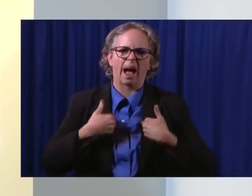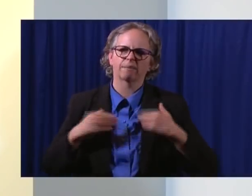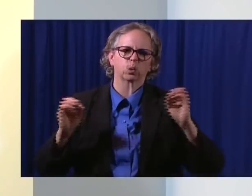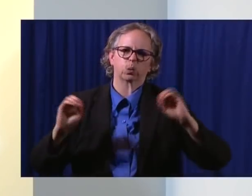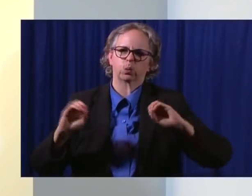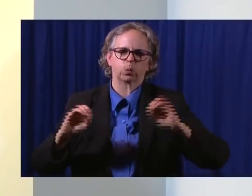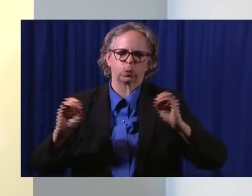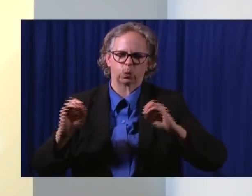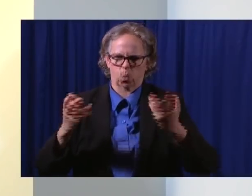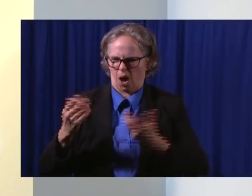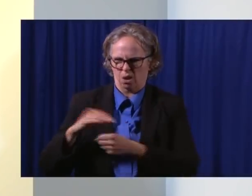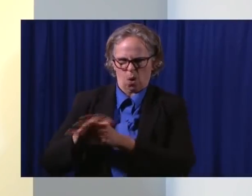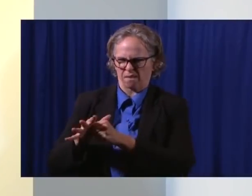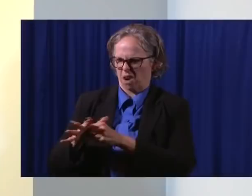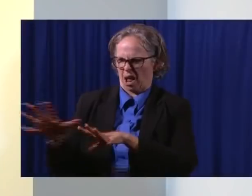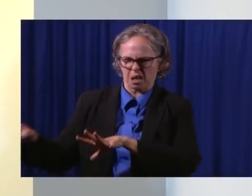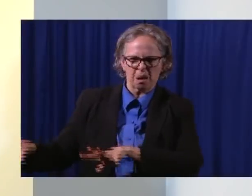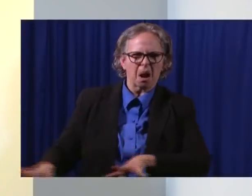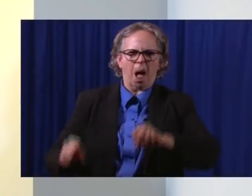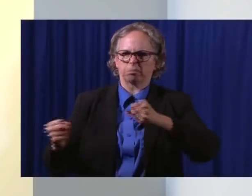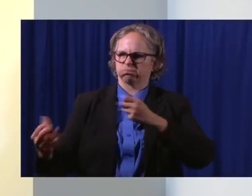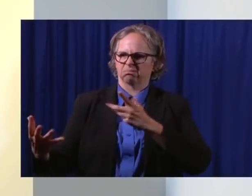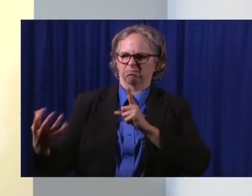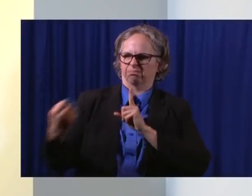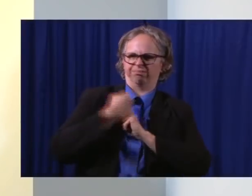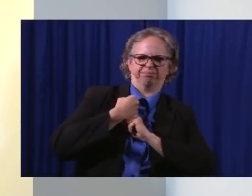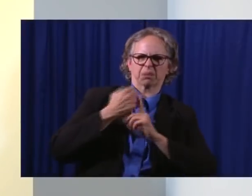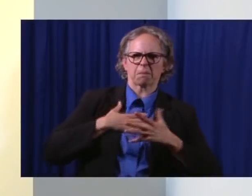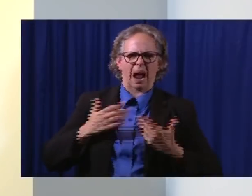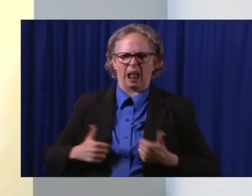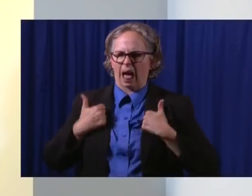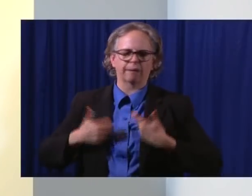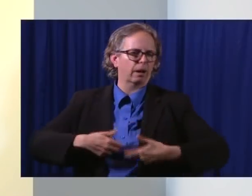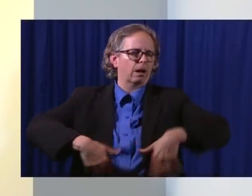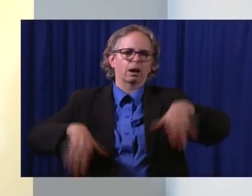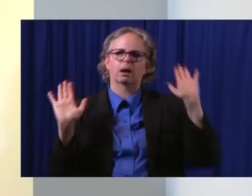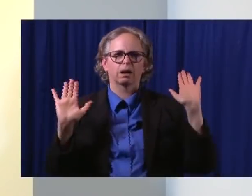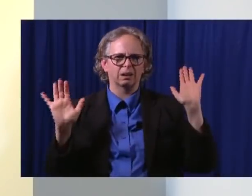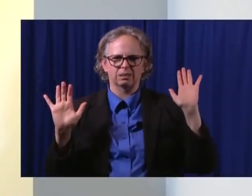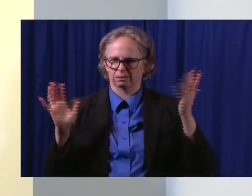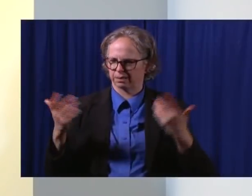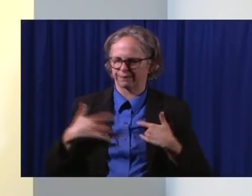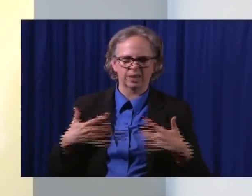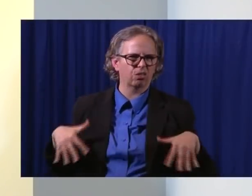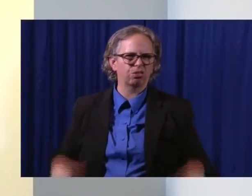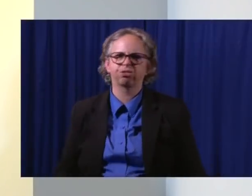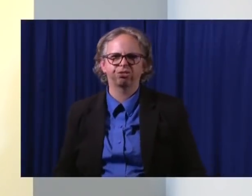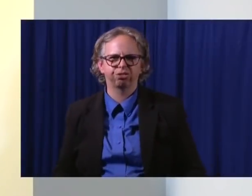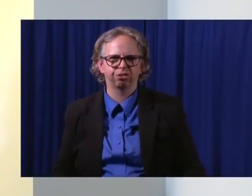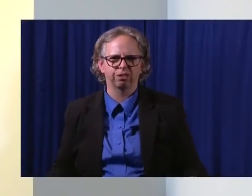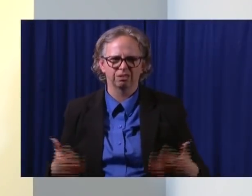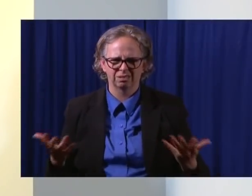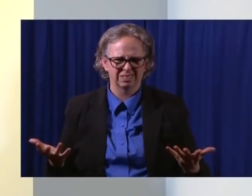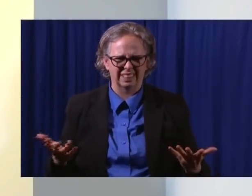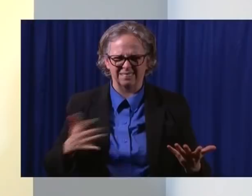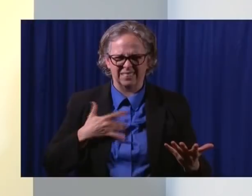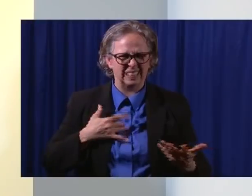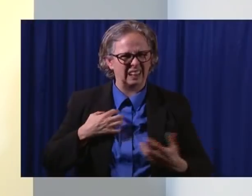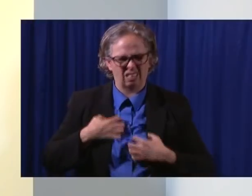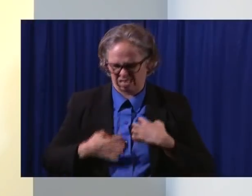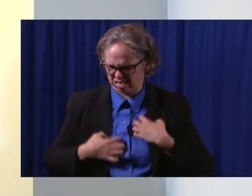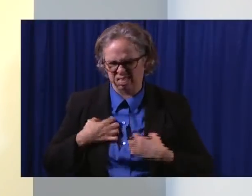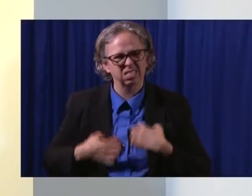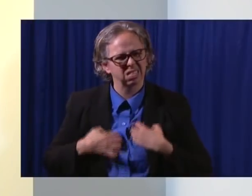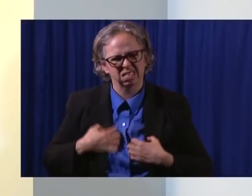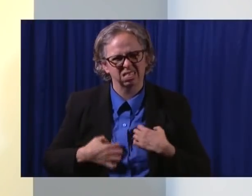don't know what to do. They feel a little powerless. That's a feeling that none of us like. And as I mentioned, with the